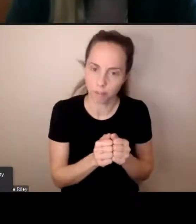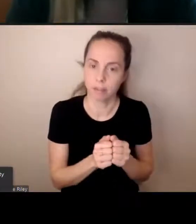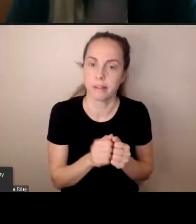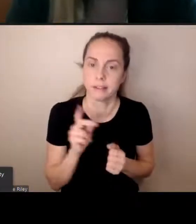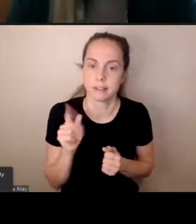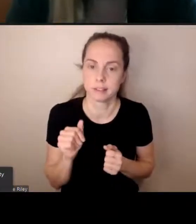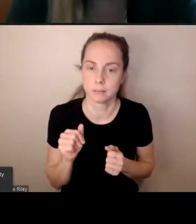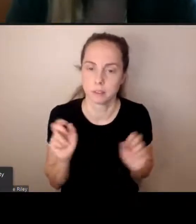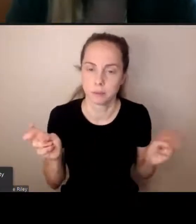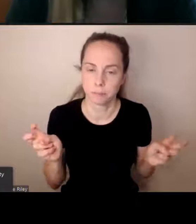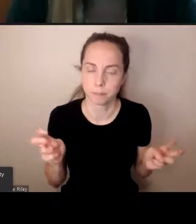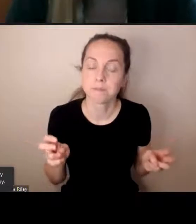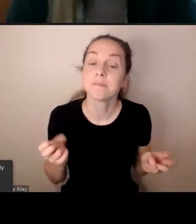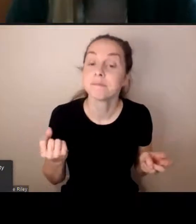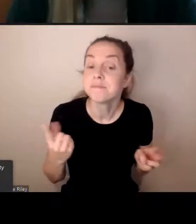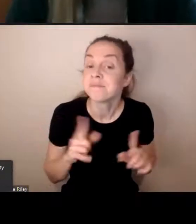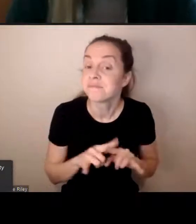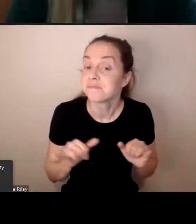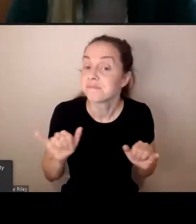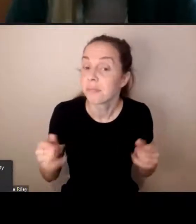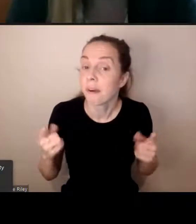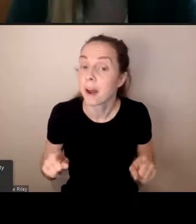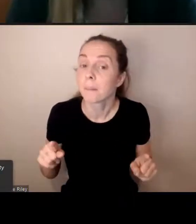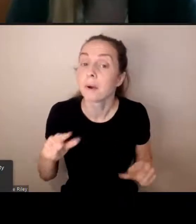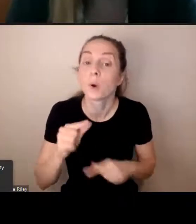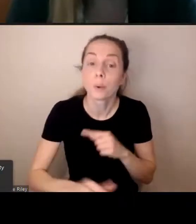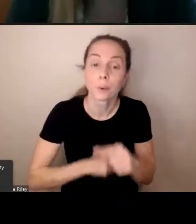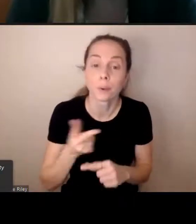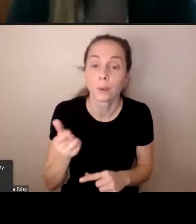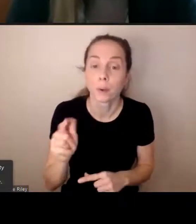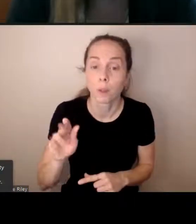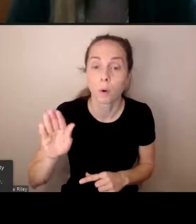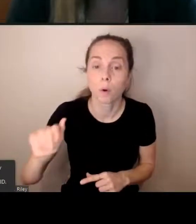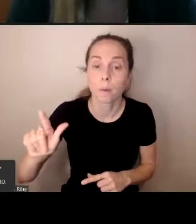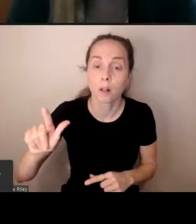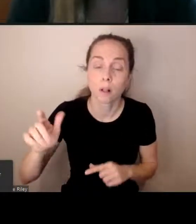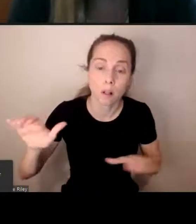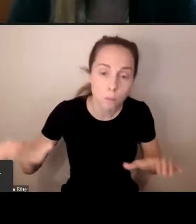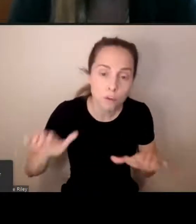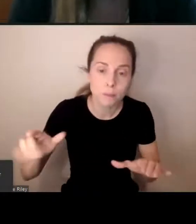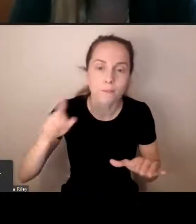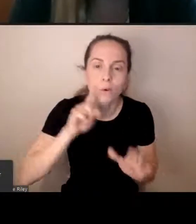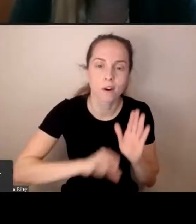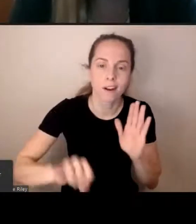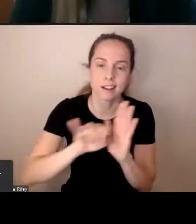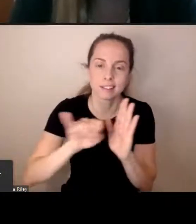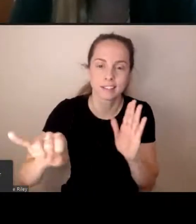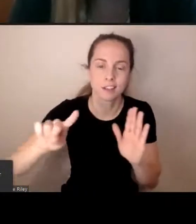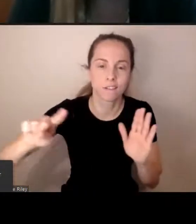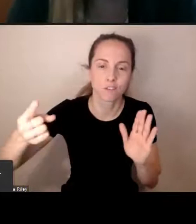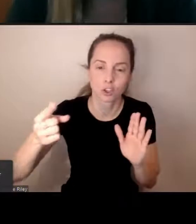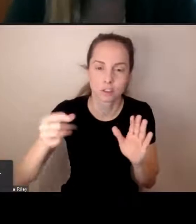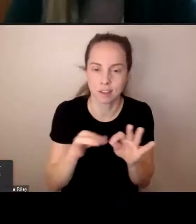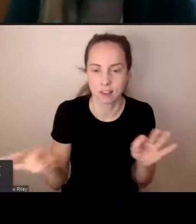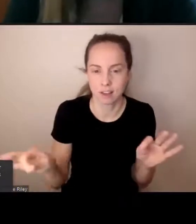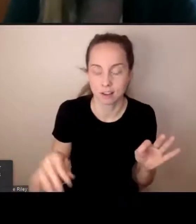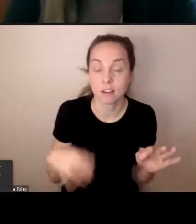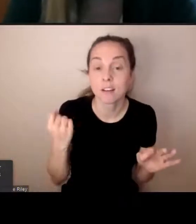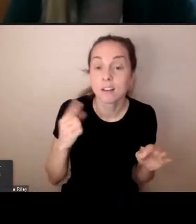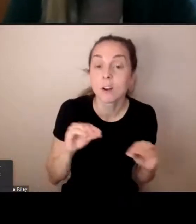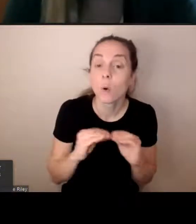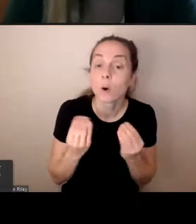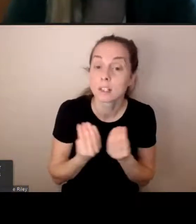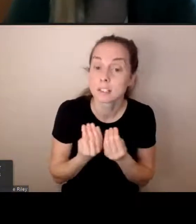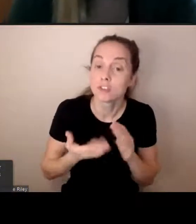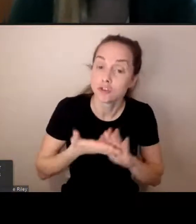same time that that was happening, there was a global movement for identity first language. Like, the organizations that are run by